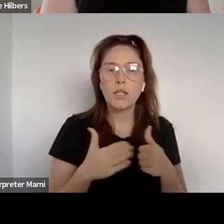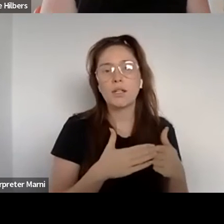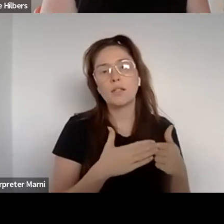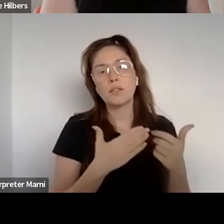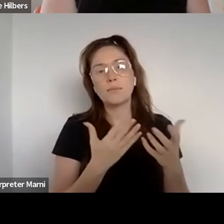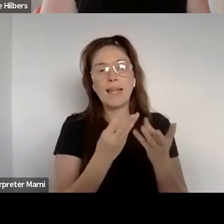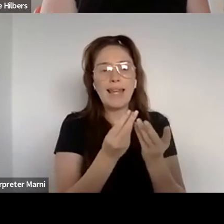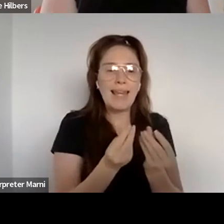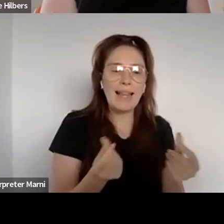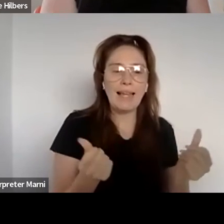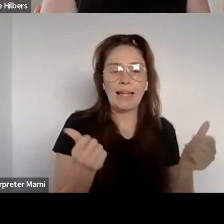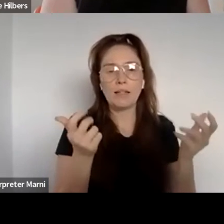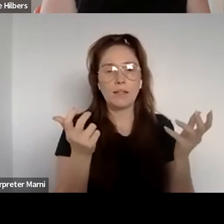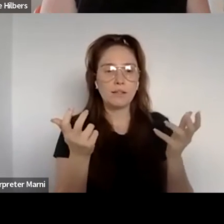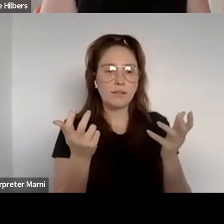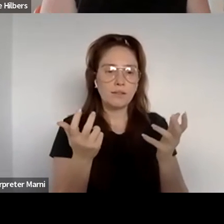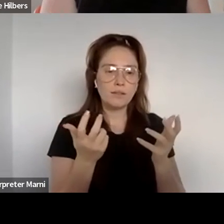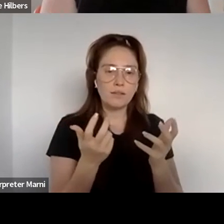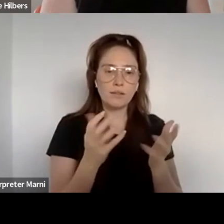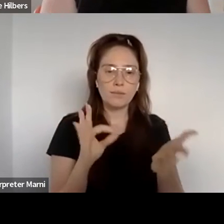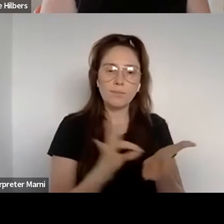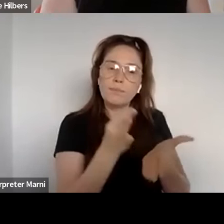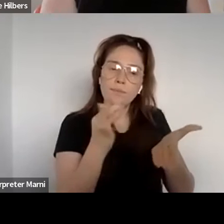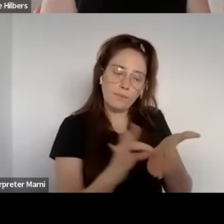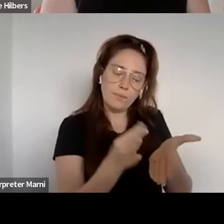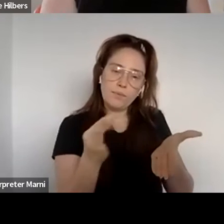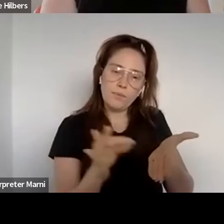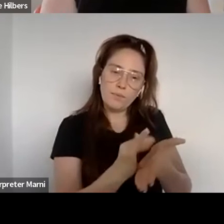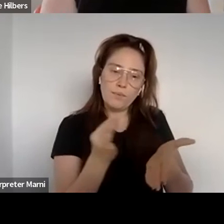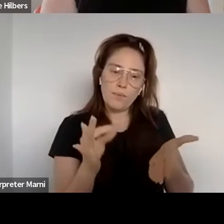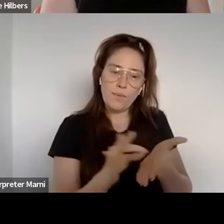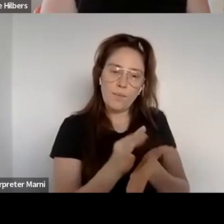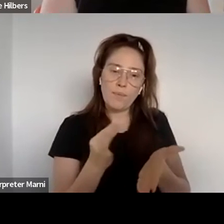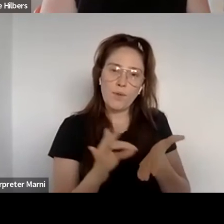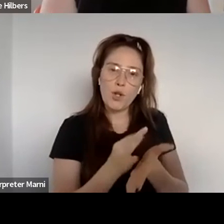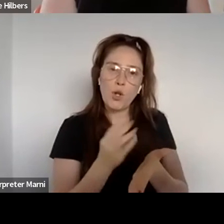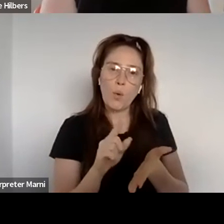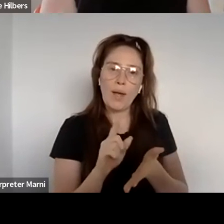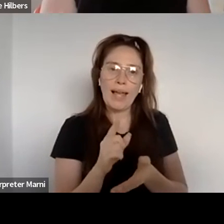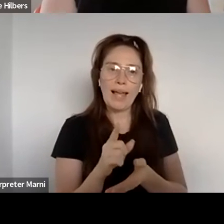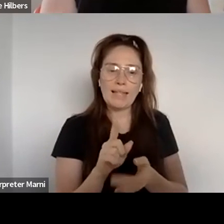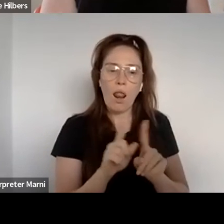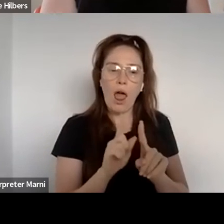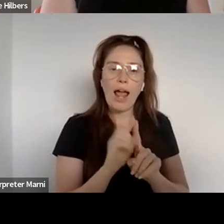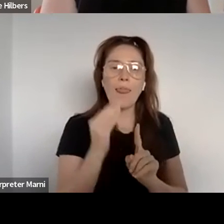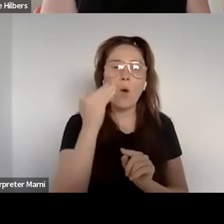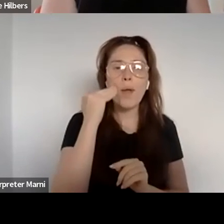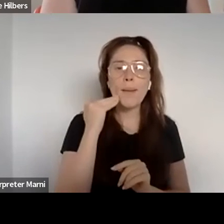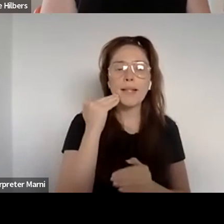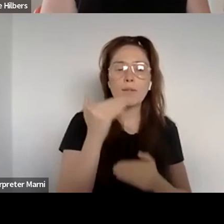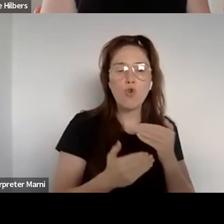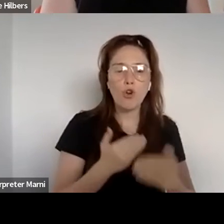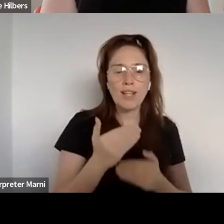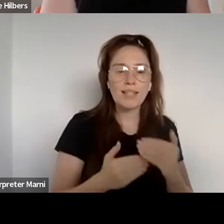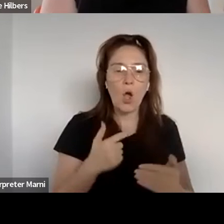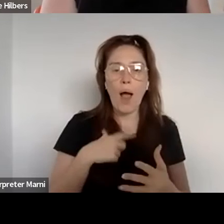it's healing, it's all of the women's processes that I can bring to the